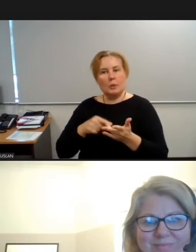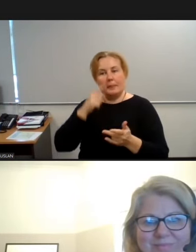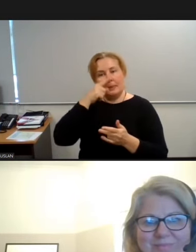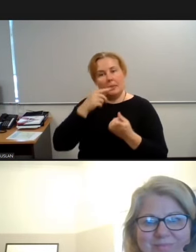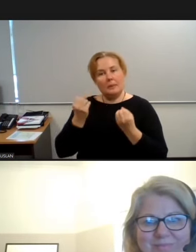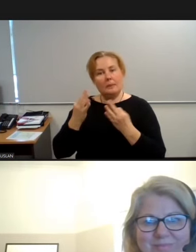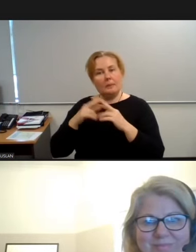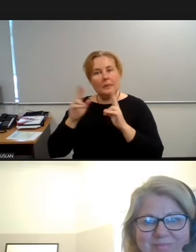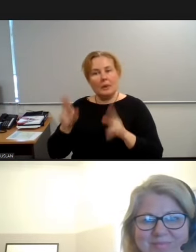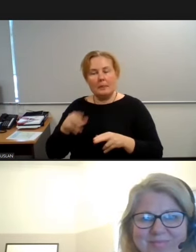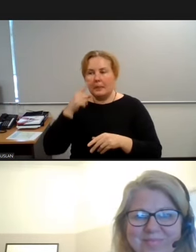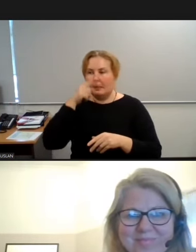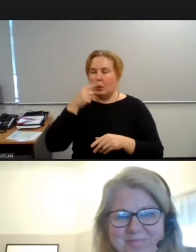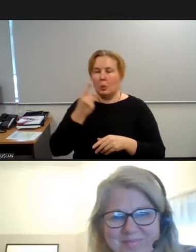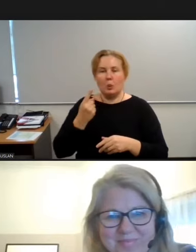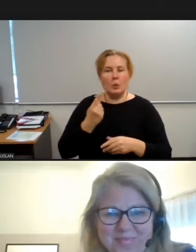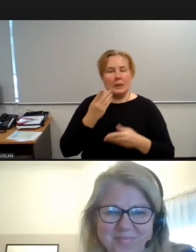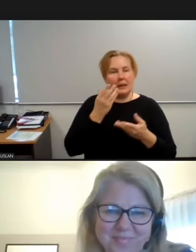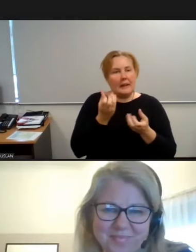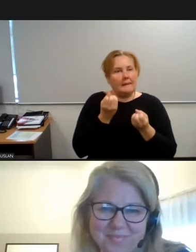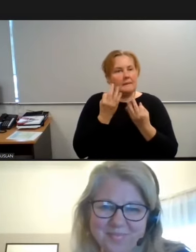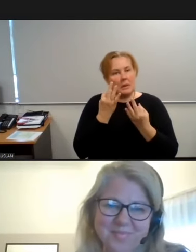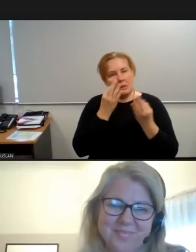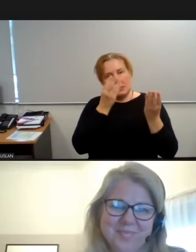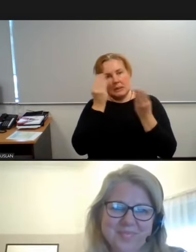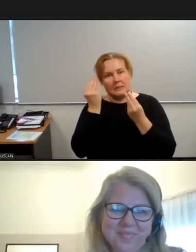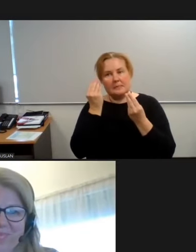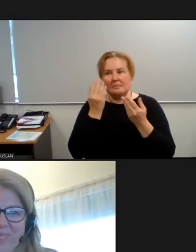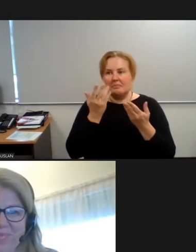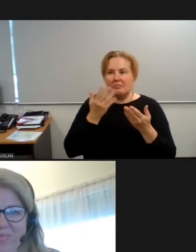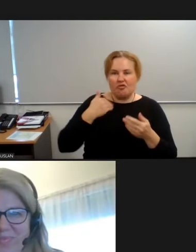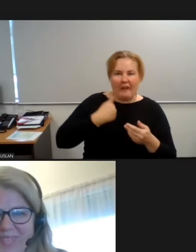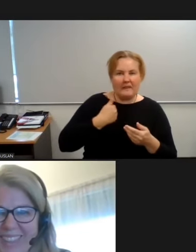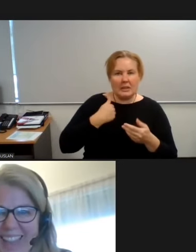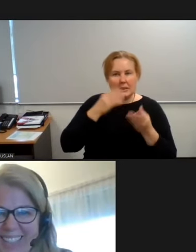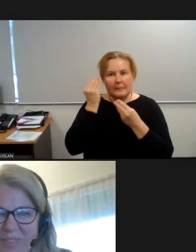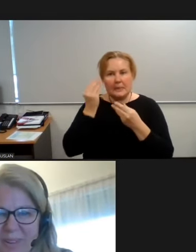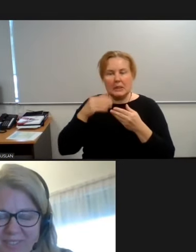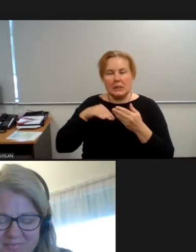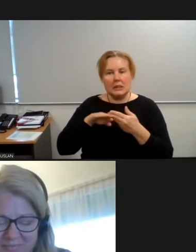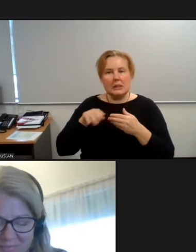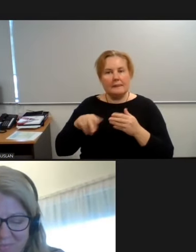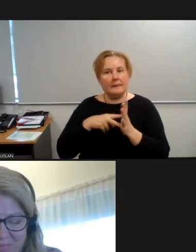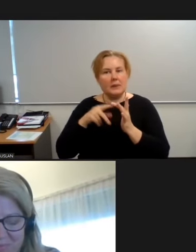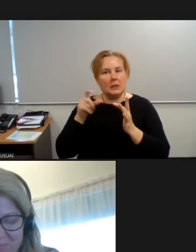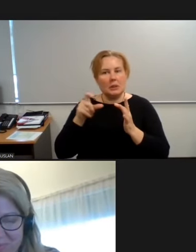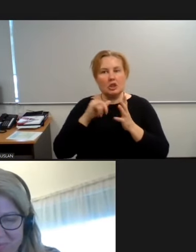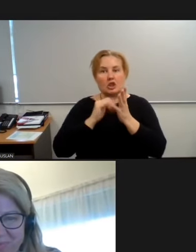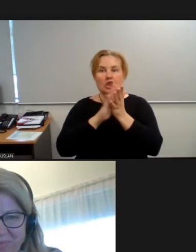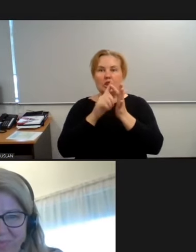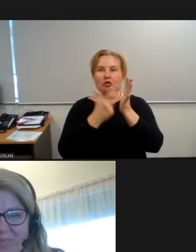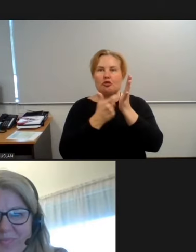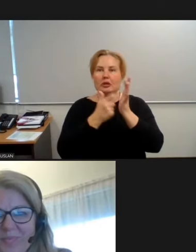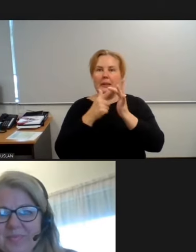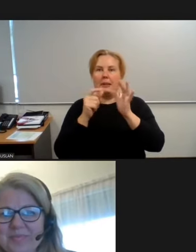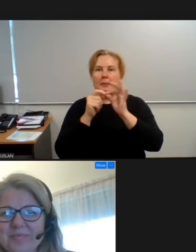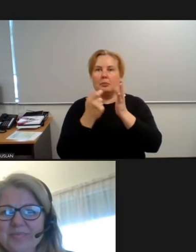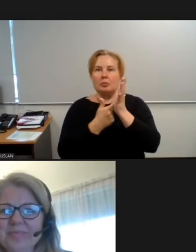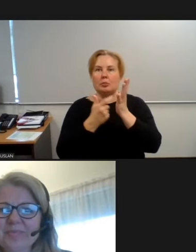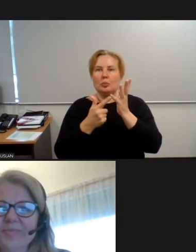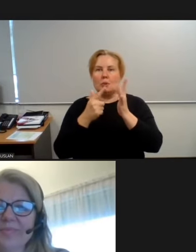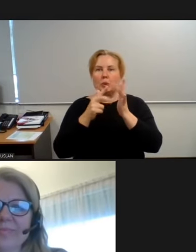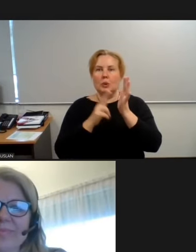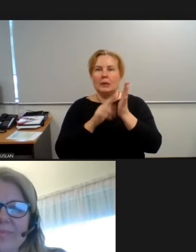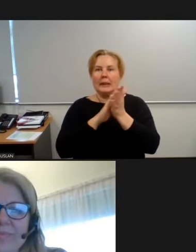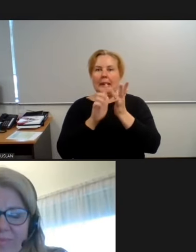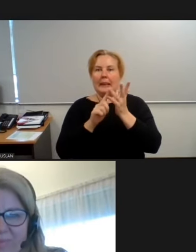to answer these questions, we're now joined by Sherry Brunhout. Welcome, Sherry. It's lovely to see you. Sherry is the Director of Housing Pathways in the Department of